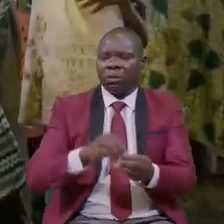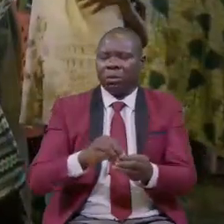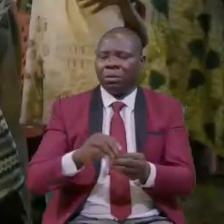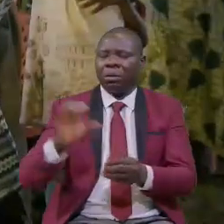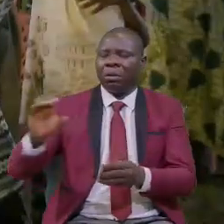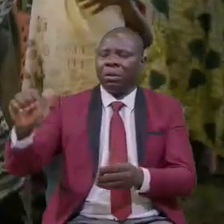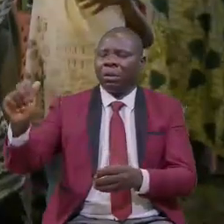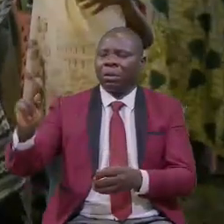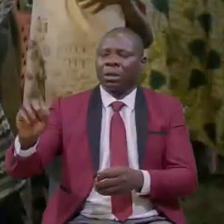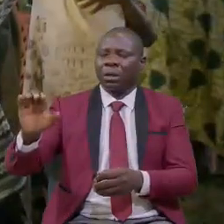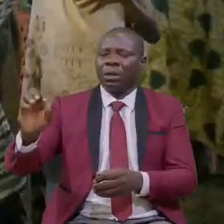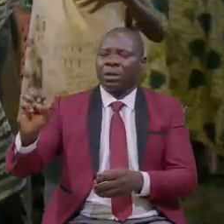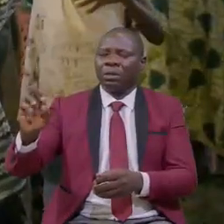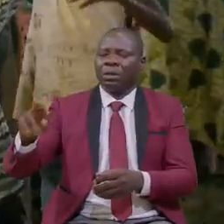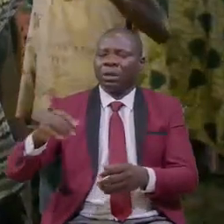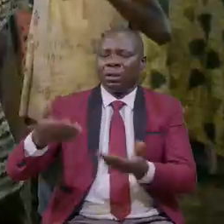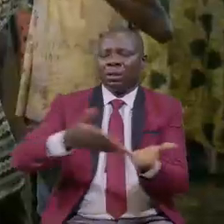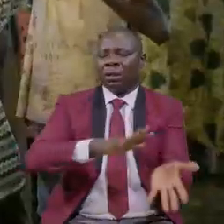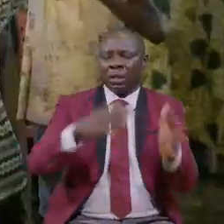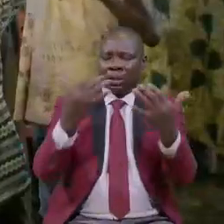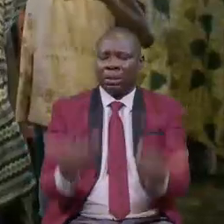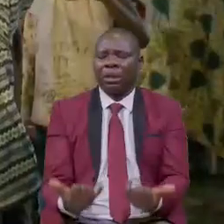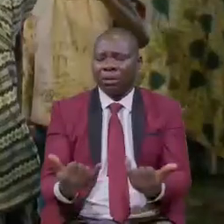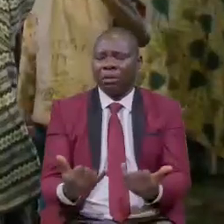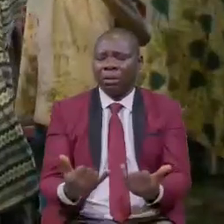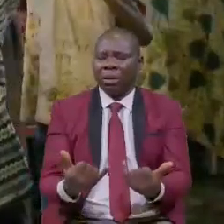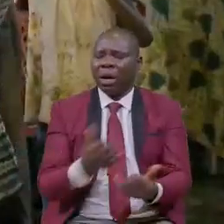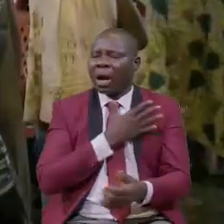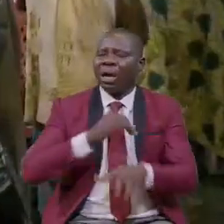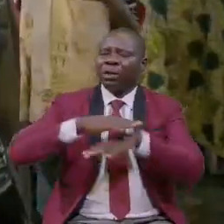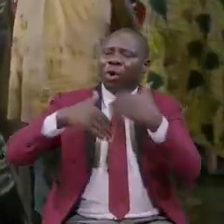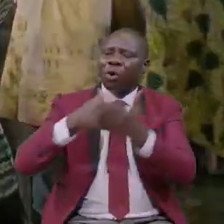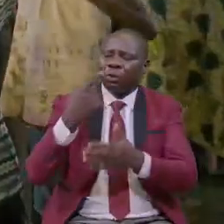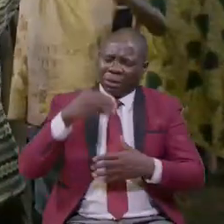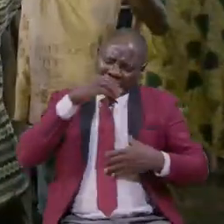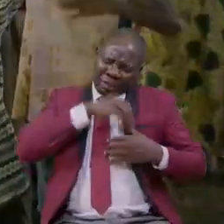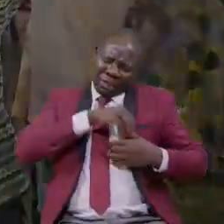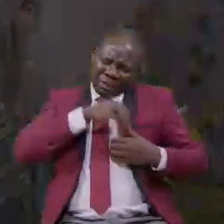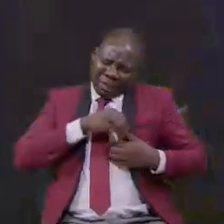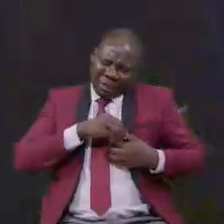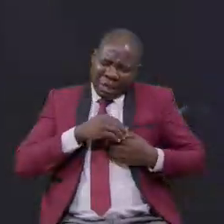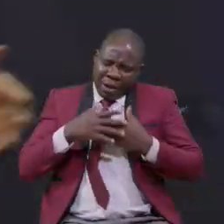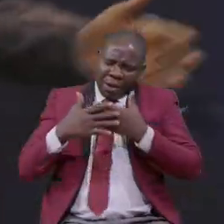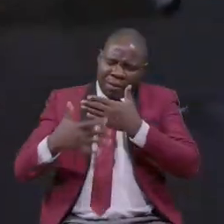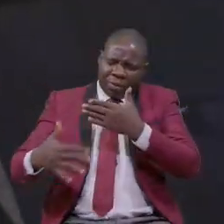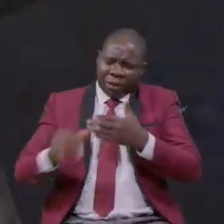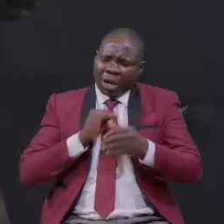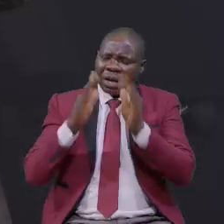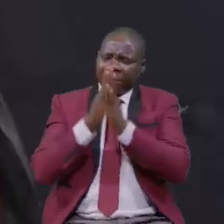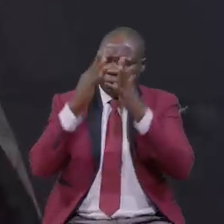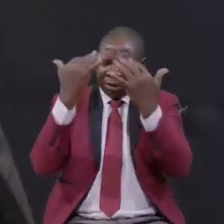Cancer, die out. And all the internal bleeding, I pray right now,